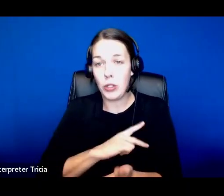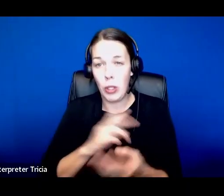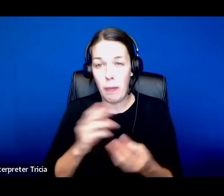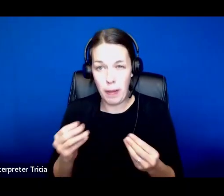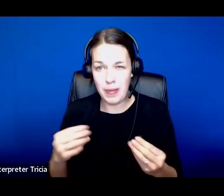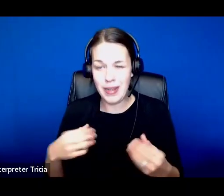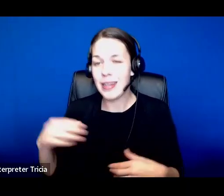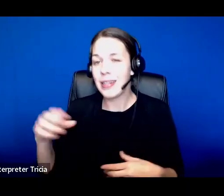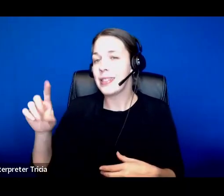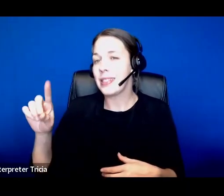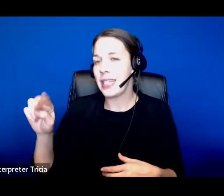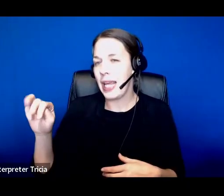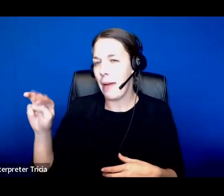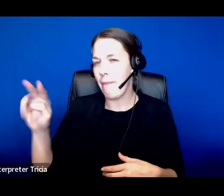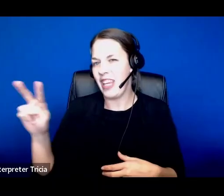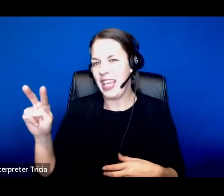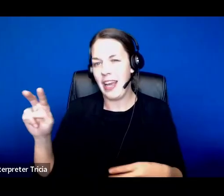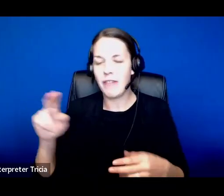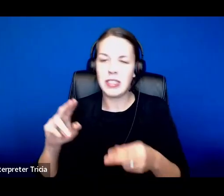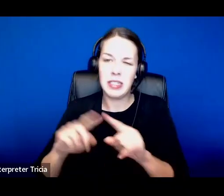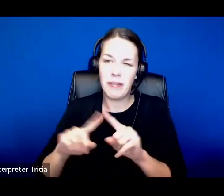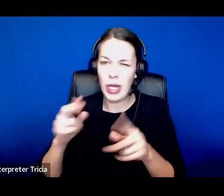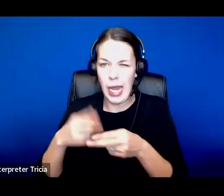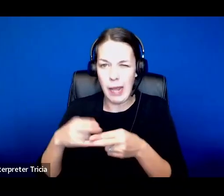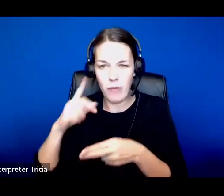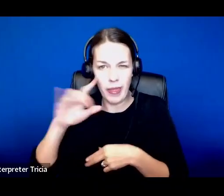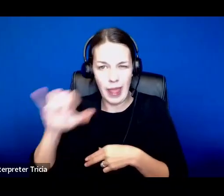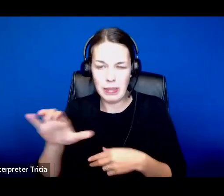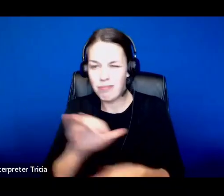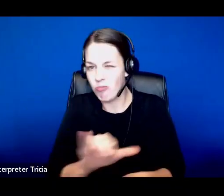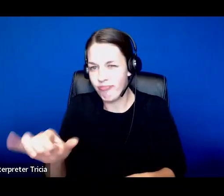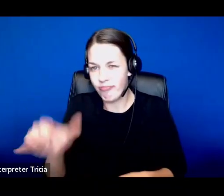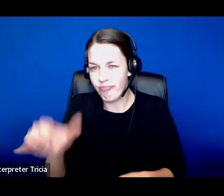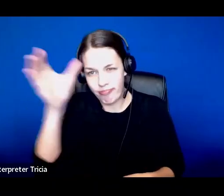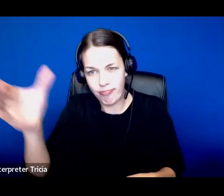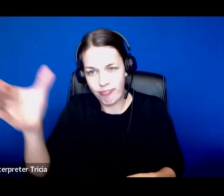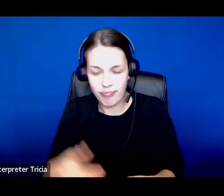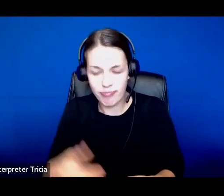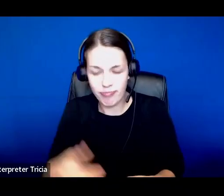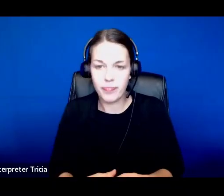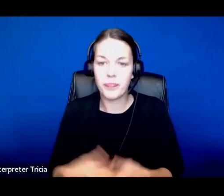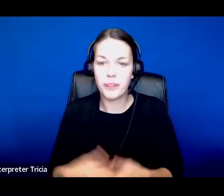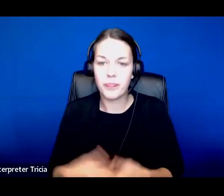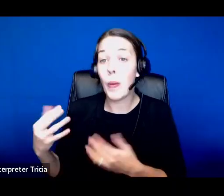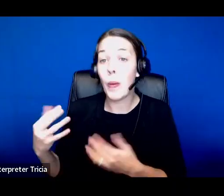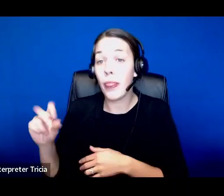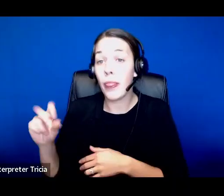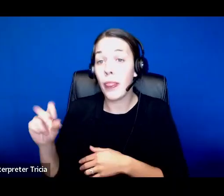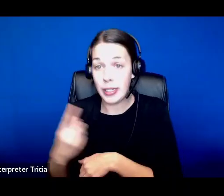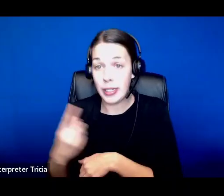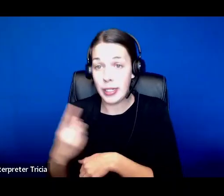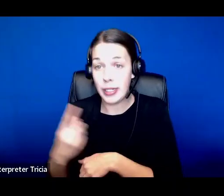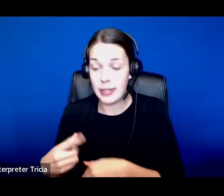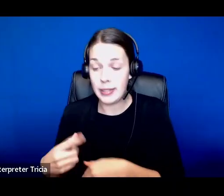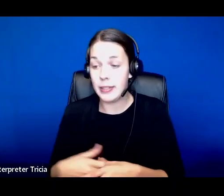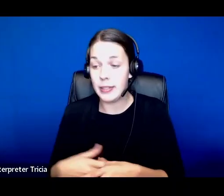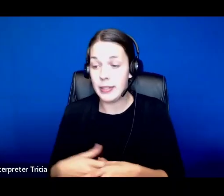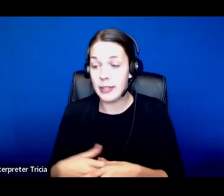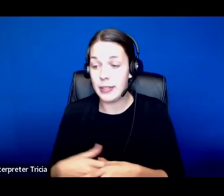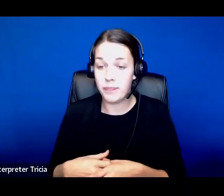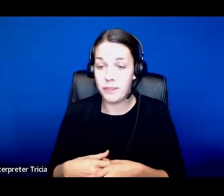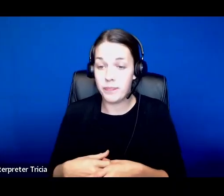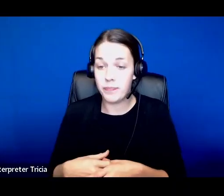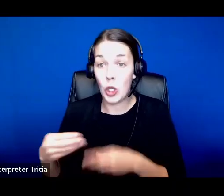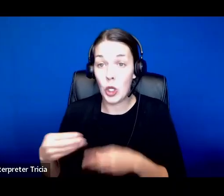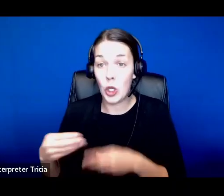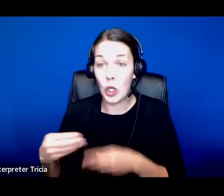a different title, but it's the same concept. It's just you wait 30 days. Your heirs wait